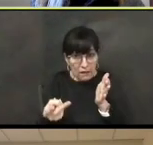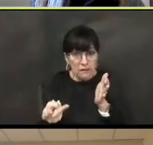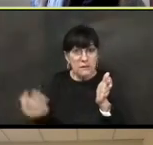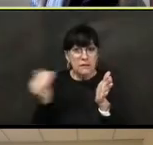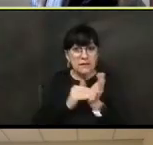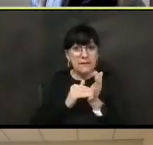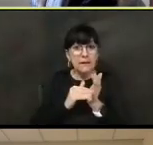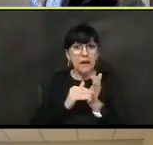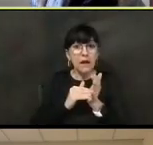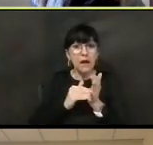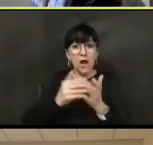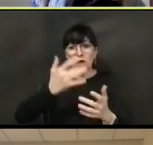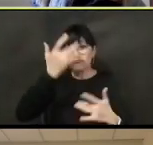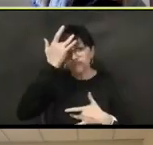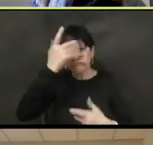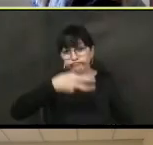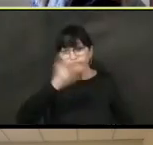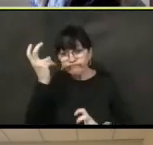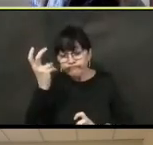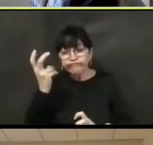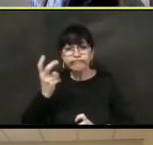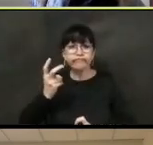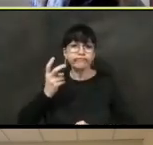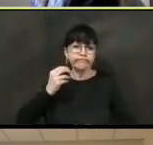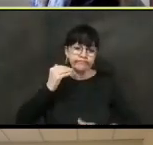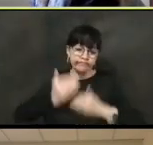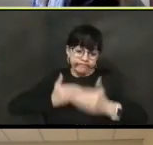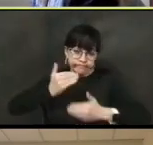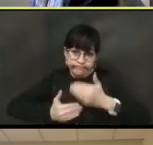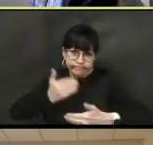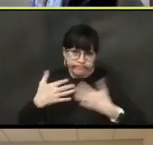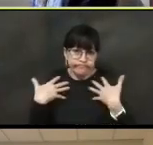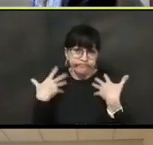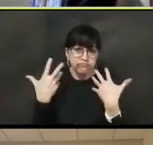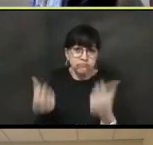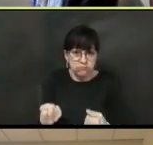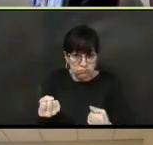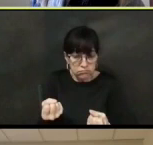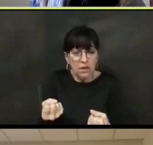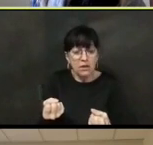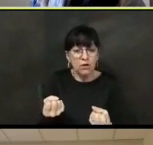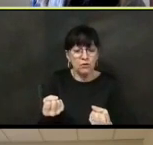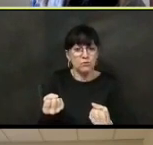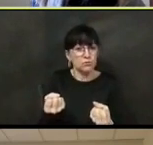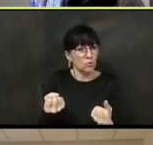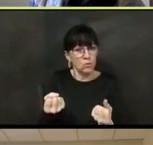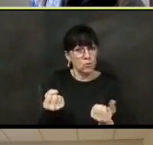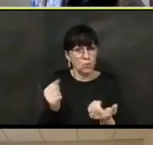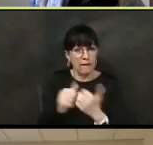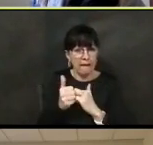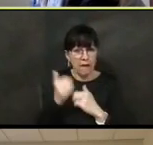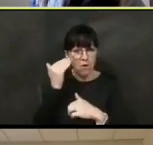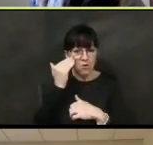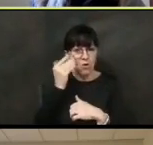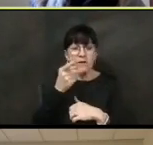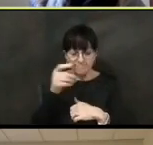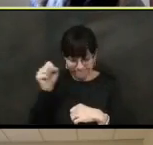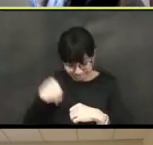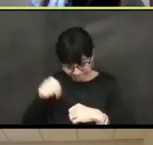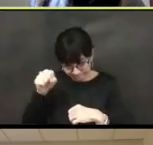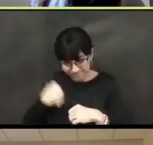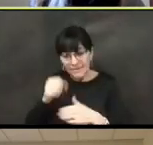time. There is evidence that people have gotten reinfected, and although